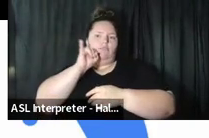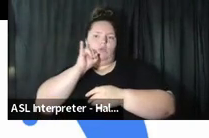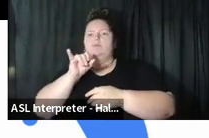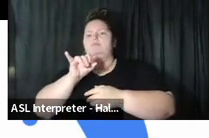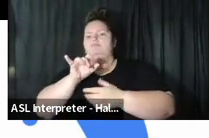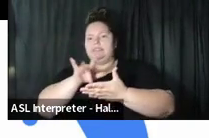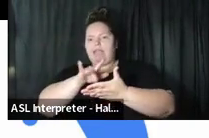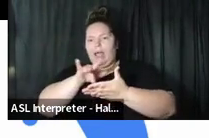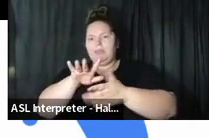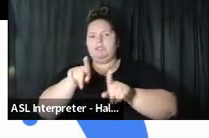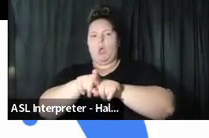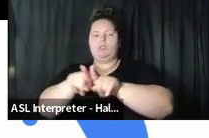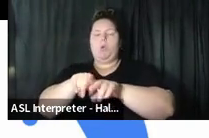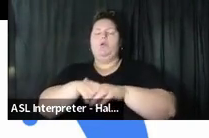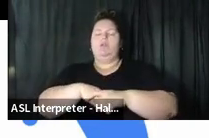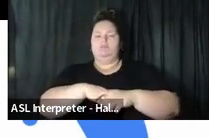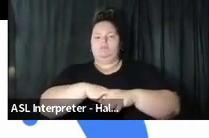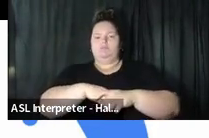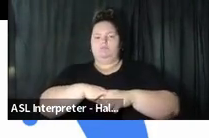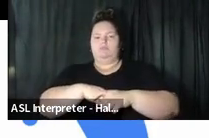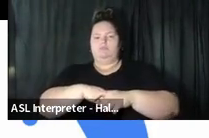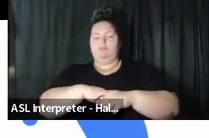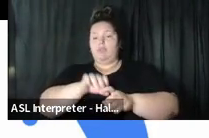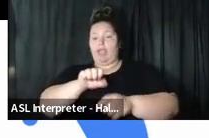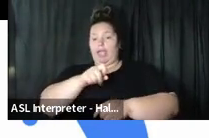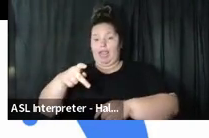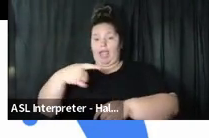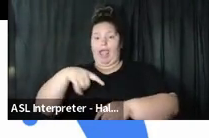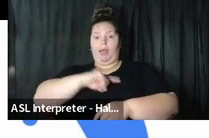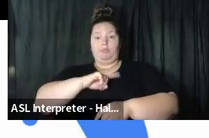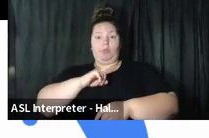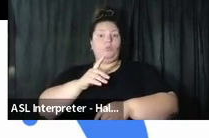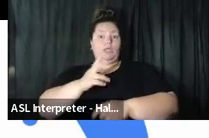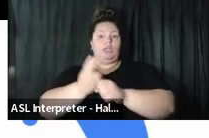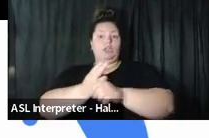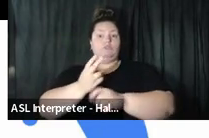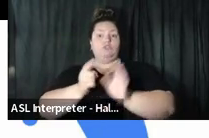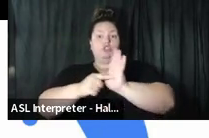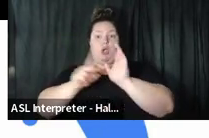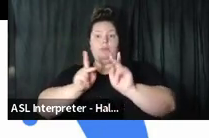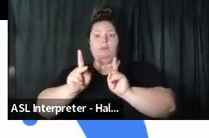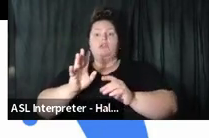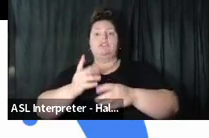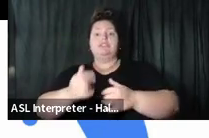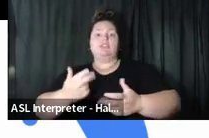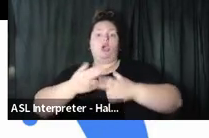An app that we usually demonstrate for people is called Live Transcribe. And then we